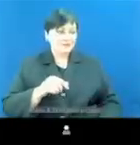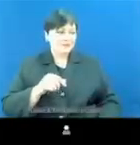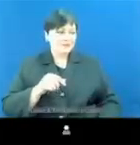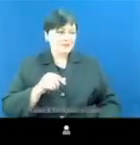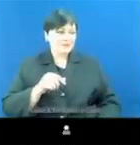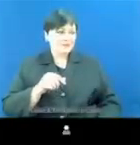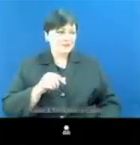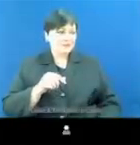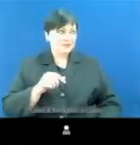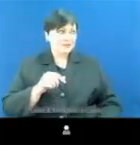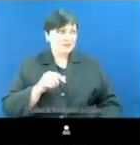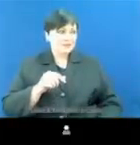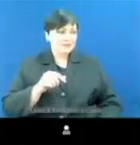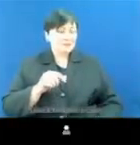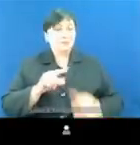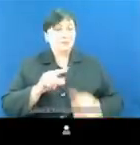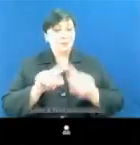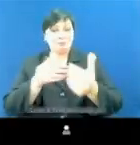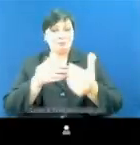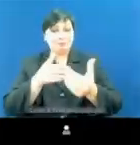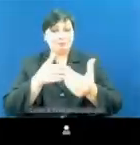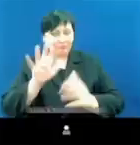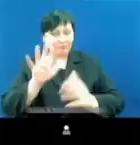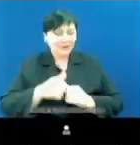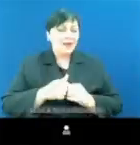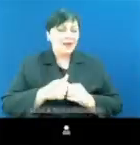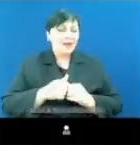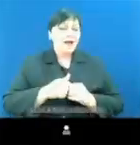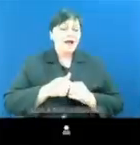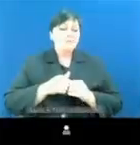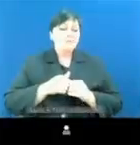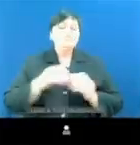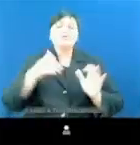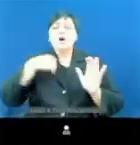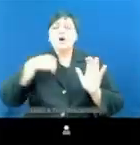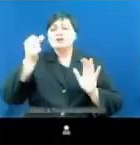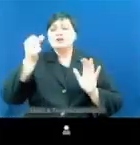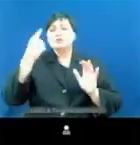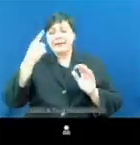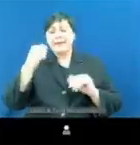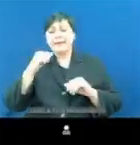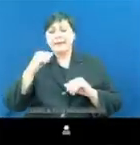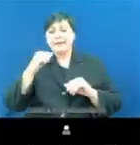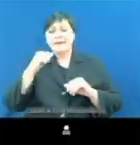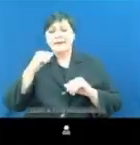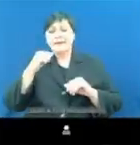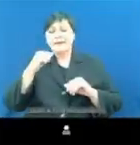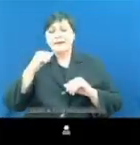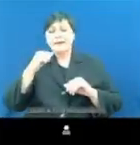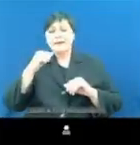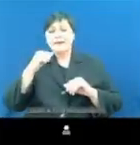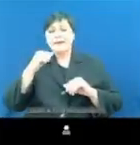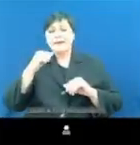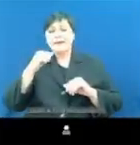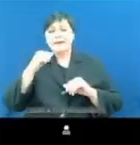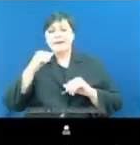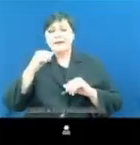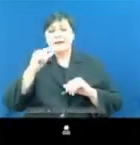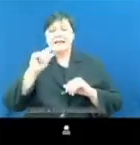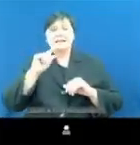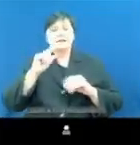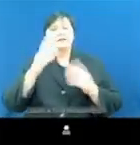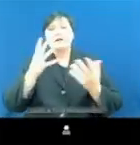So I understand that deaf people often, first of all, just feel like because you're hearing, you have